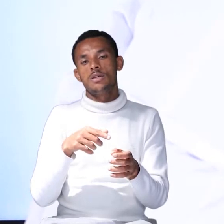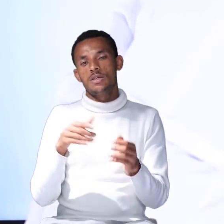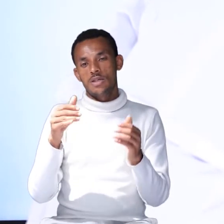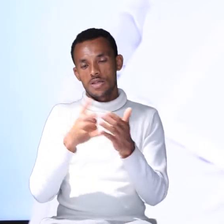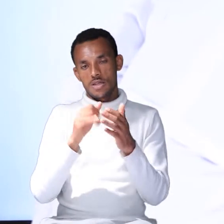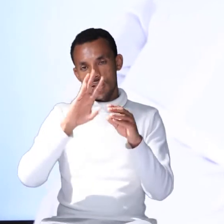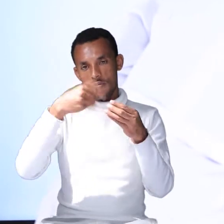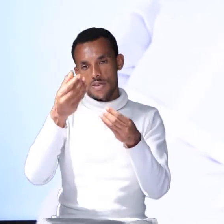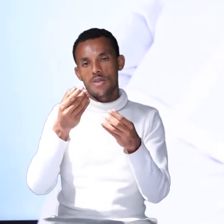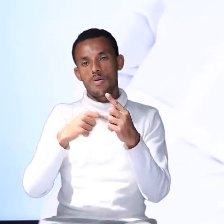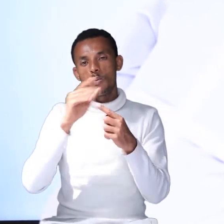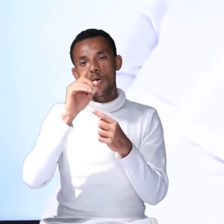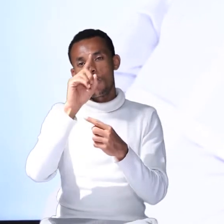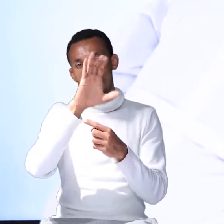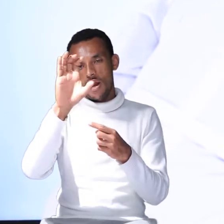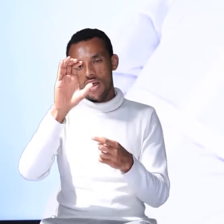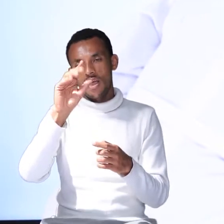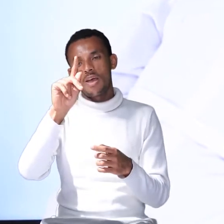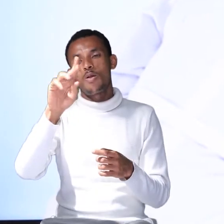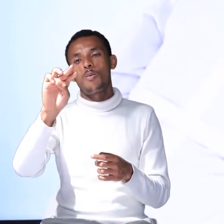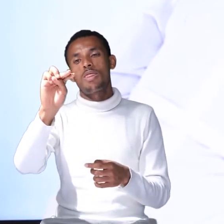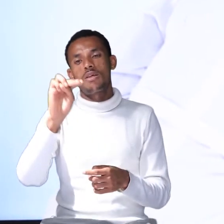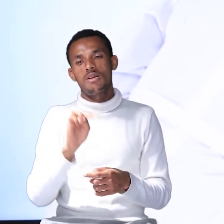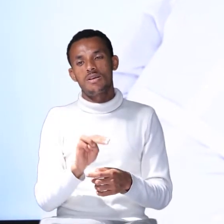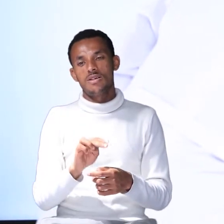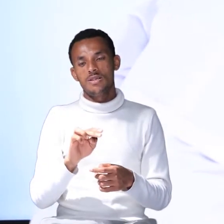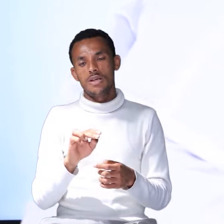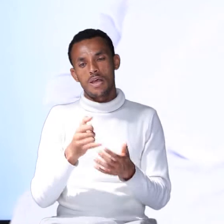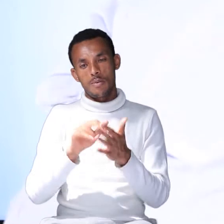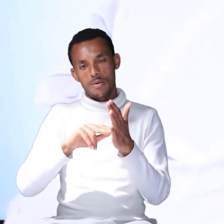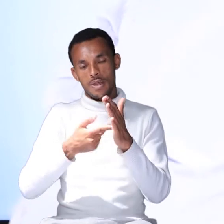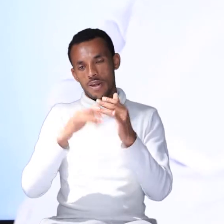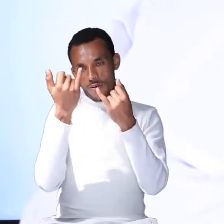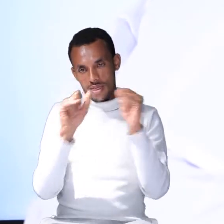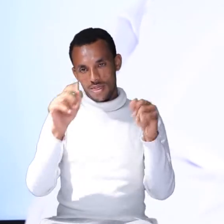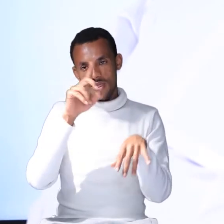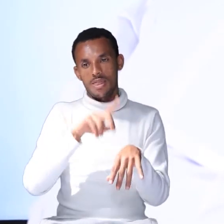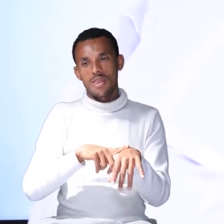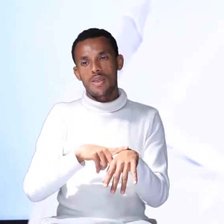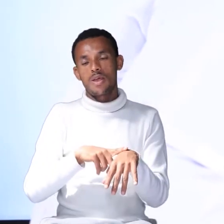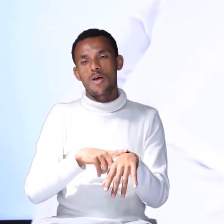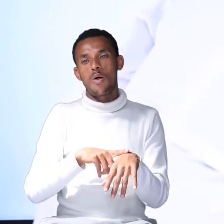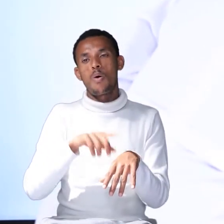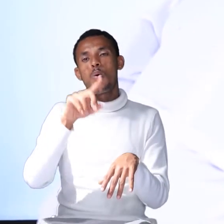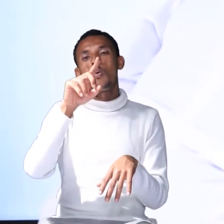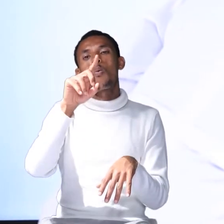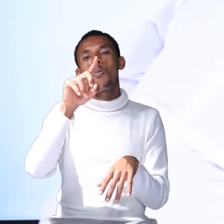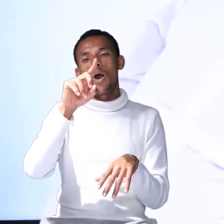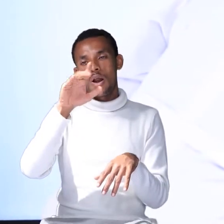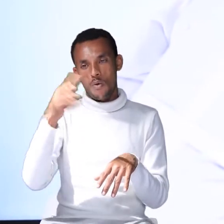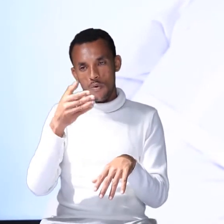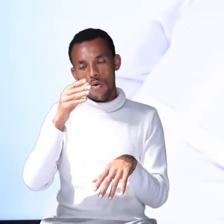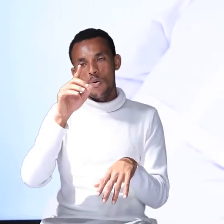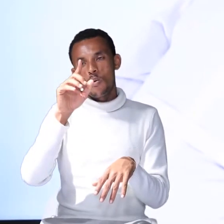distance it was given to be 100 kilometers. That must be divided by the time. 1 and 1/3, which is equal